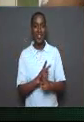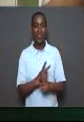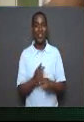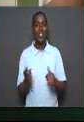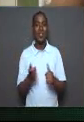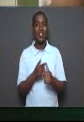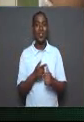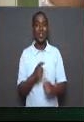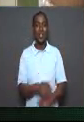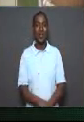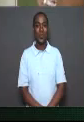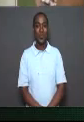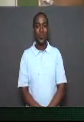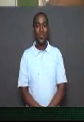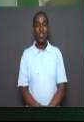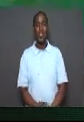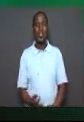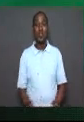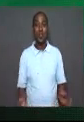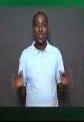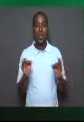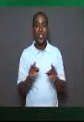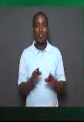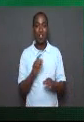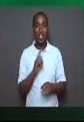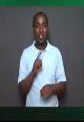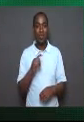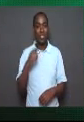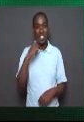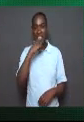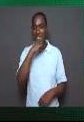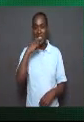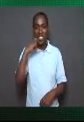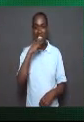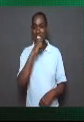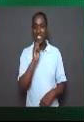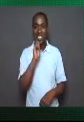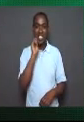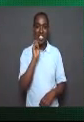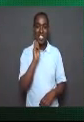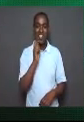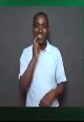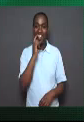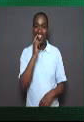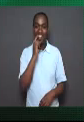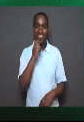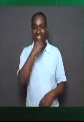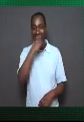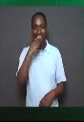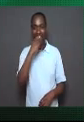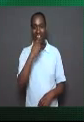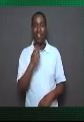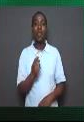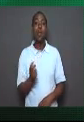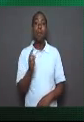First, it is important to brush your teeth and gums at least twice